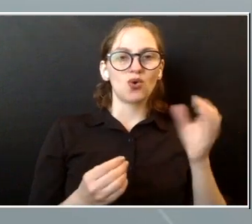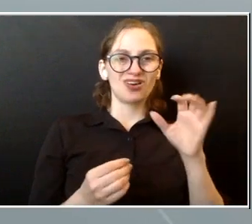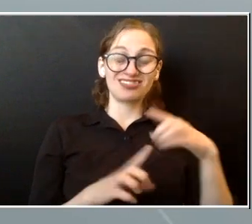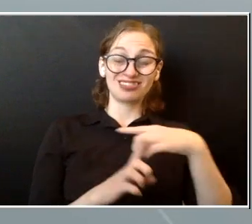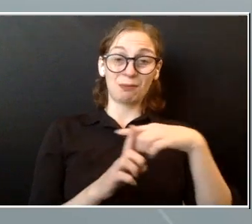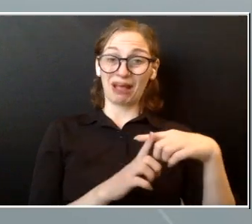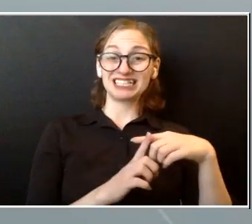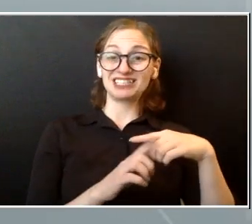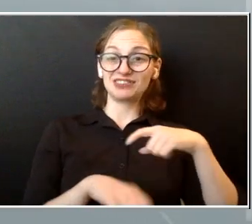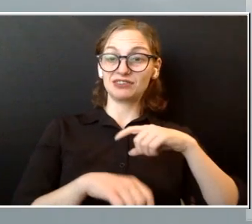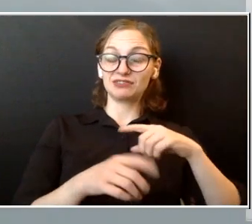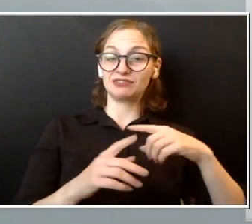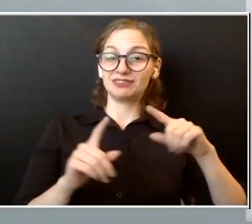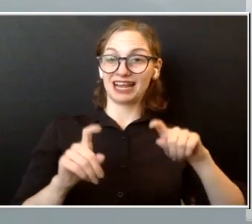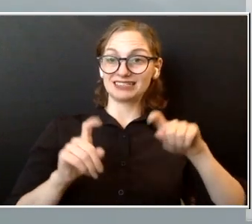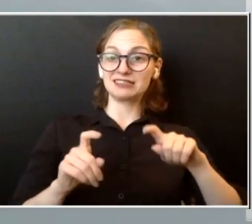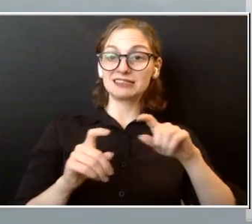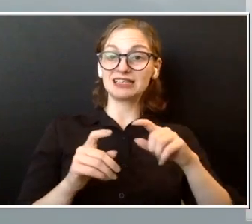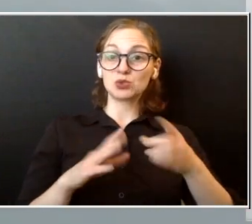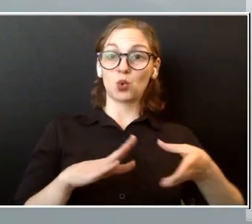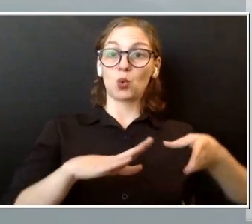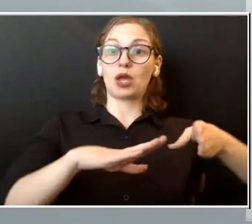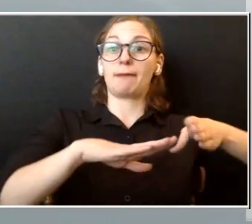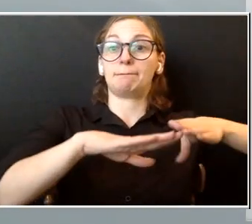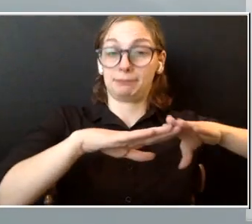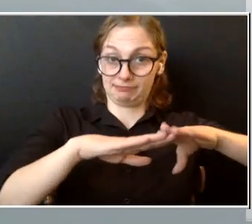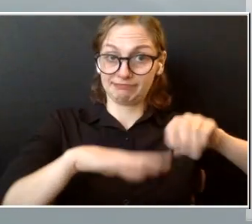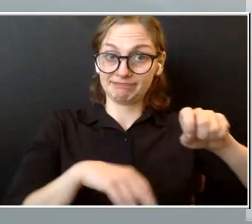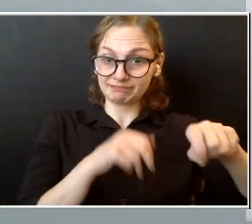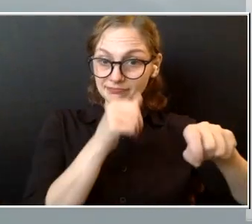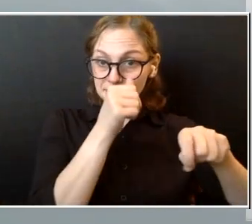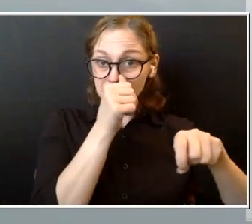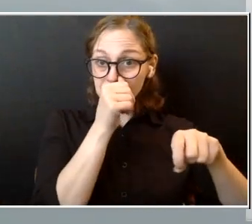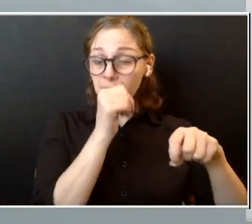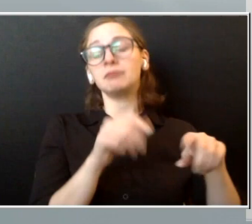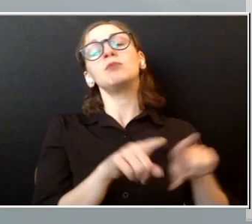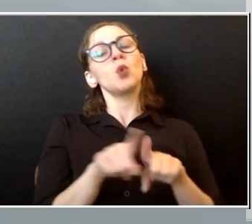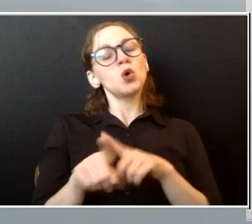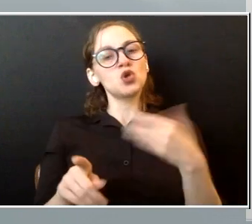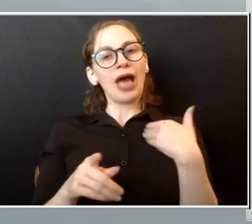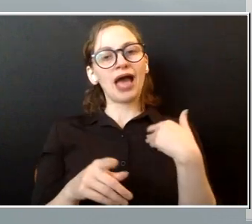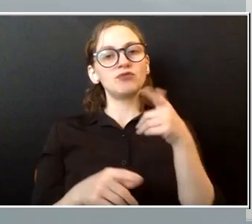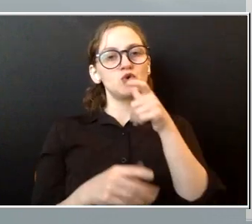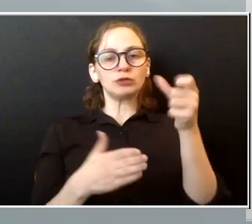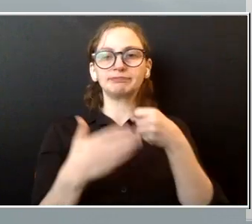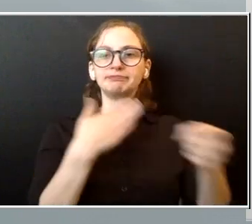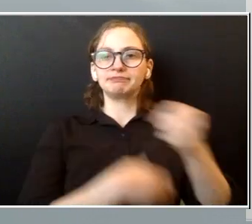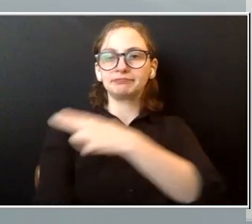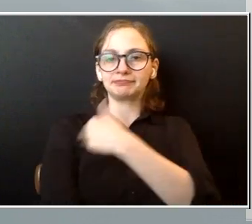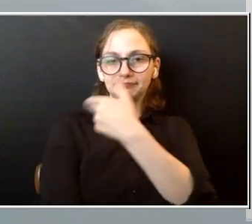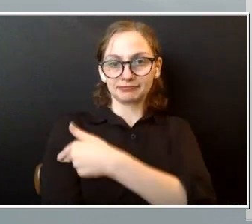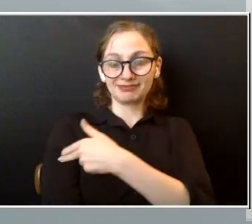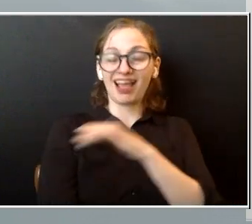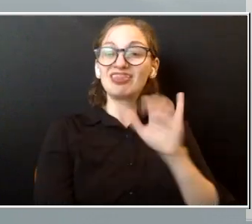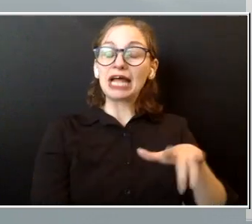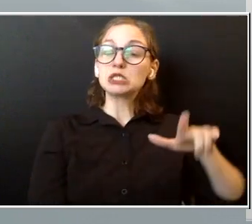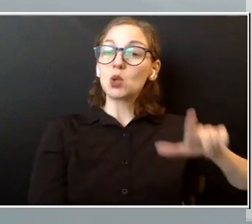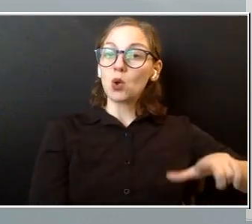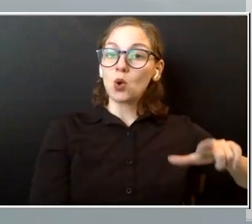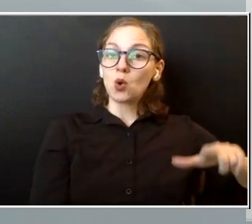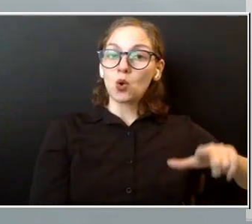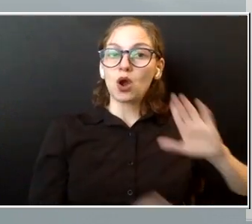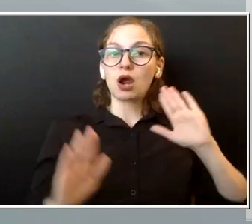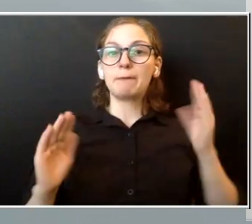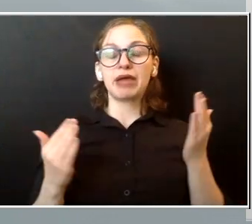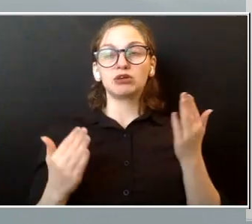percent positive as well. But we also have the inpatients. So the inpatients are very low compared to what maybe a peak that we saw last